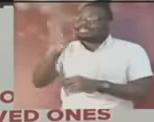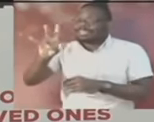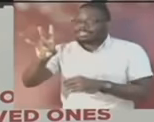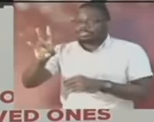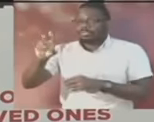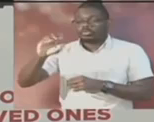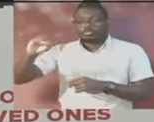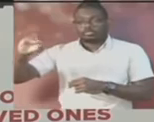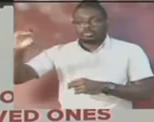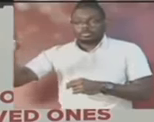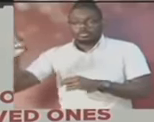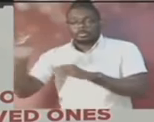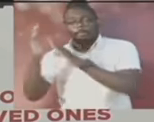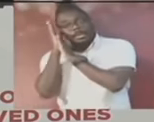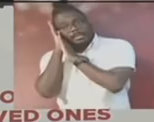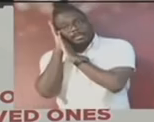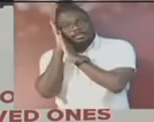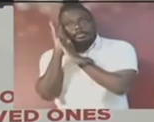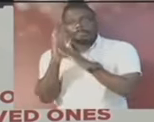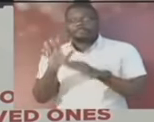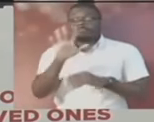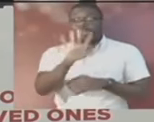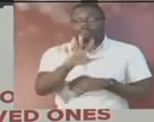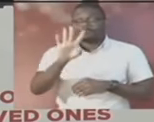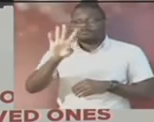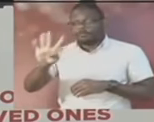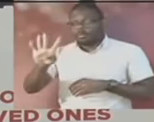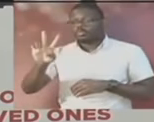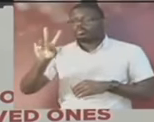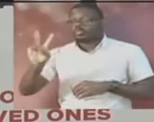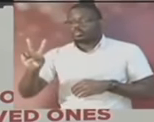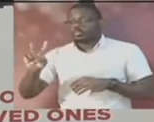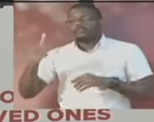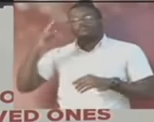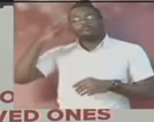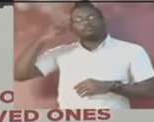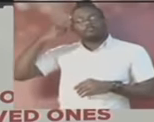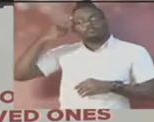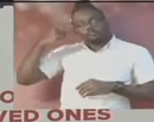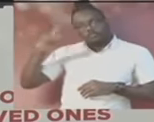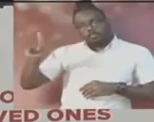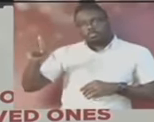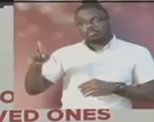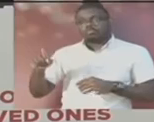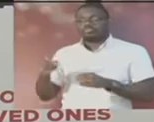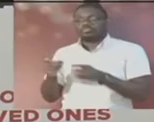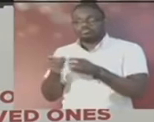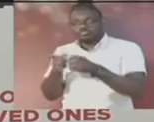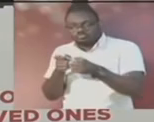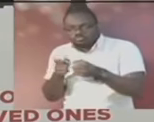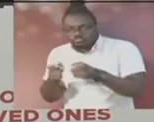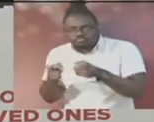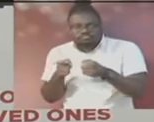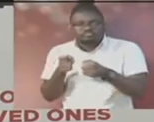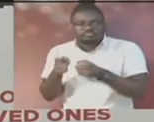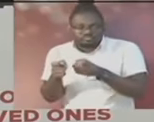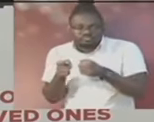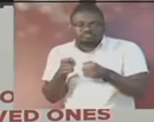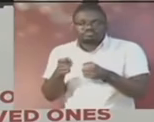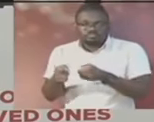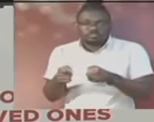542 of those beds are dedicated to the treatment and the medical management of ill